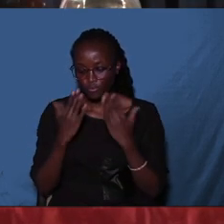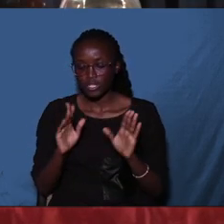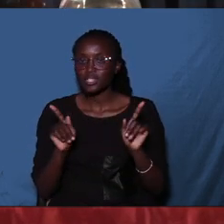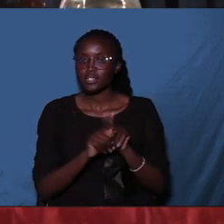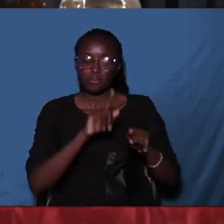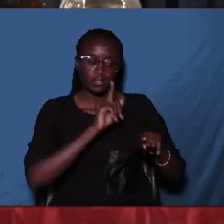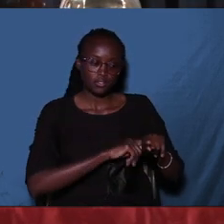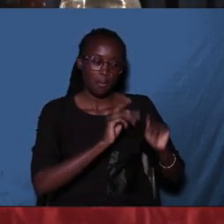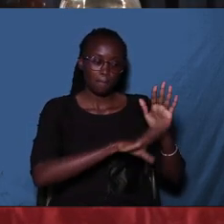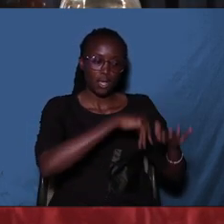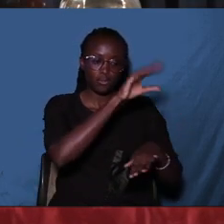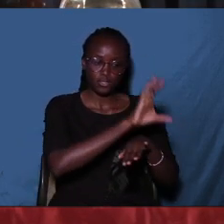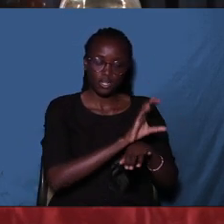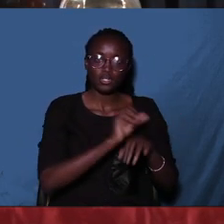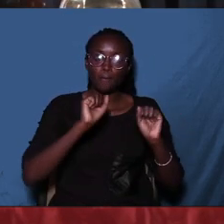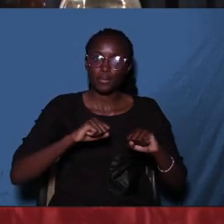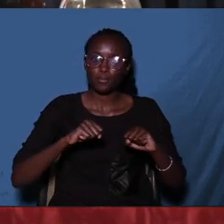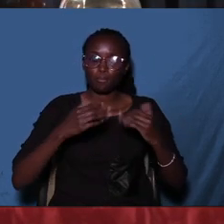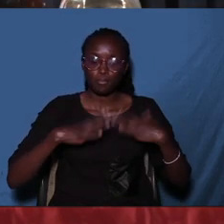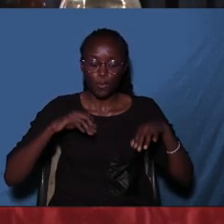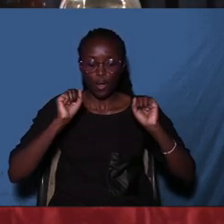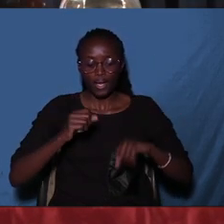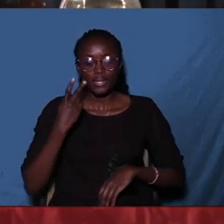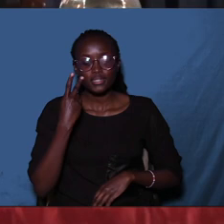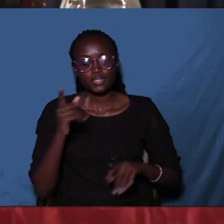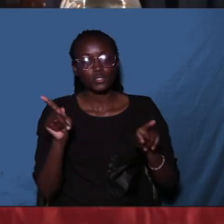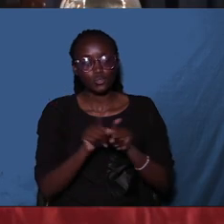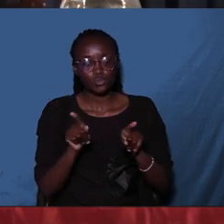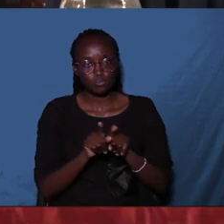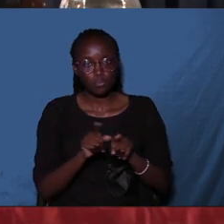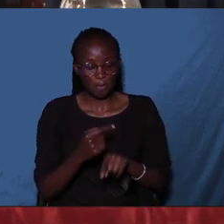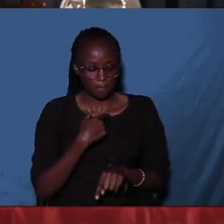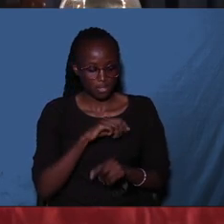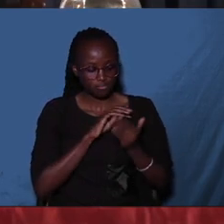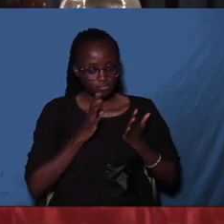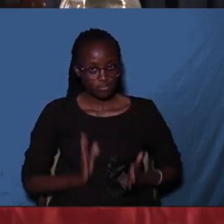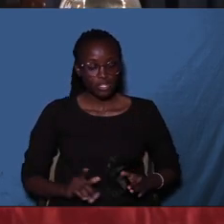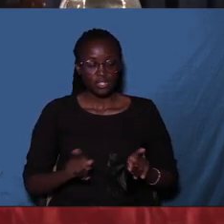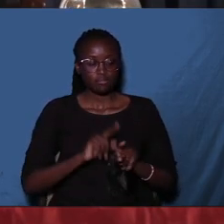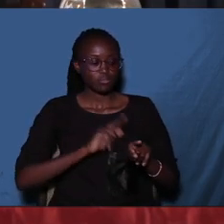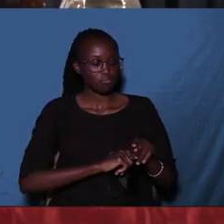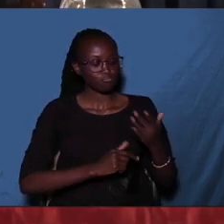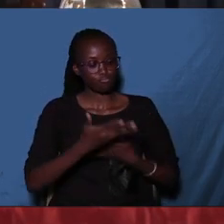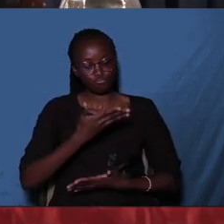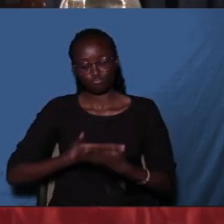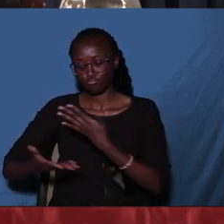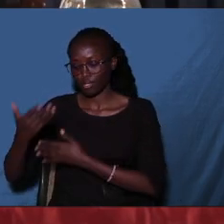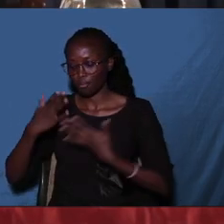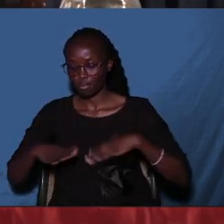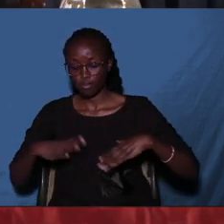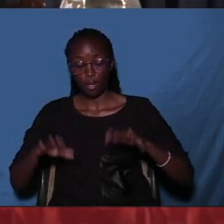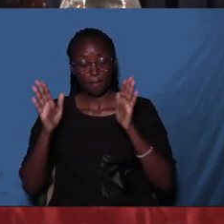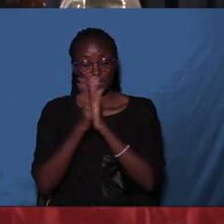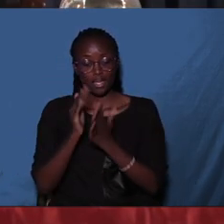as born again. Help me, God, to be that kind of person. In my relating with other people, God, help me that